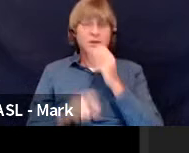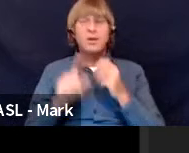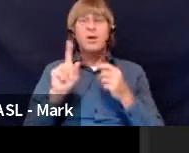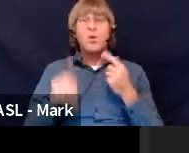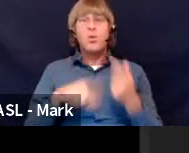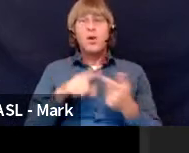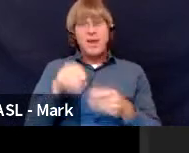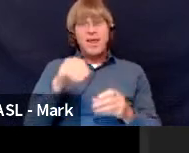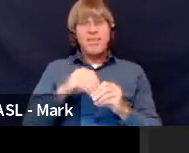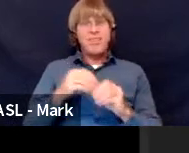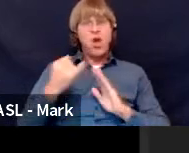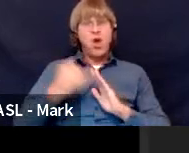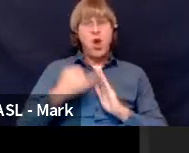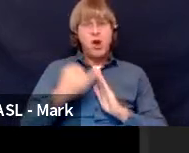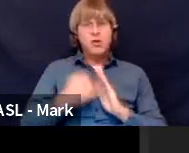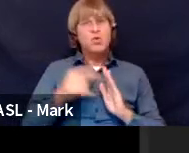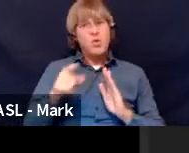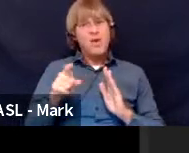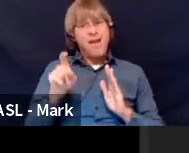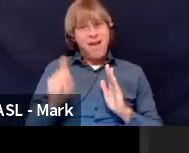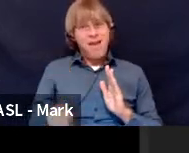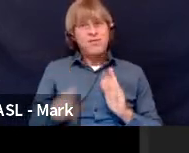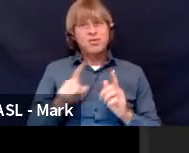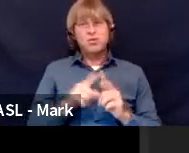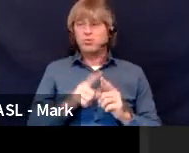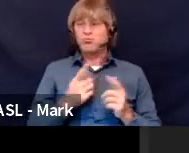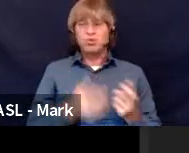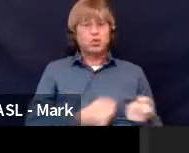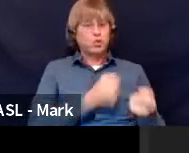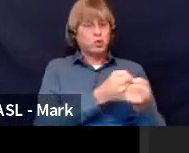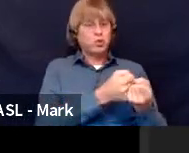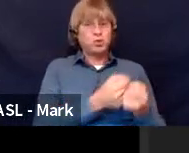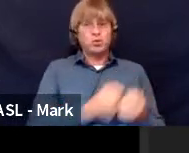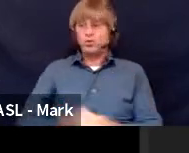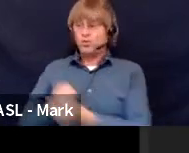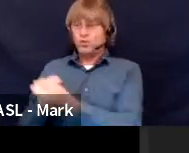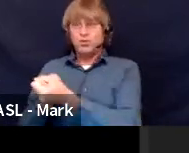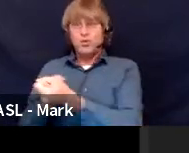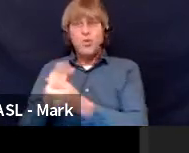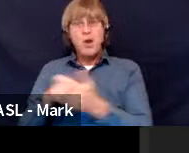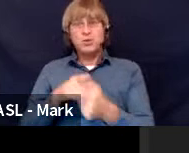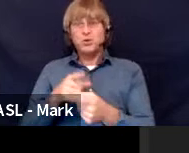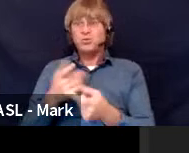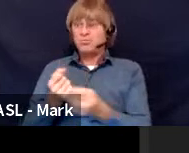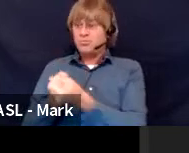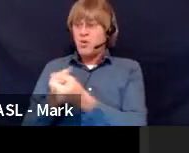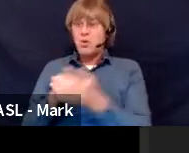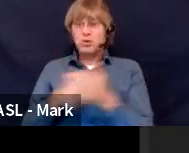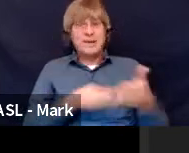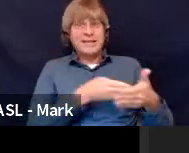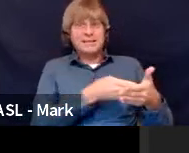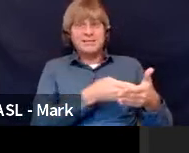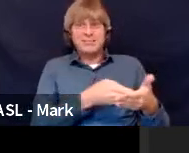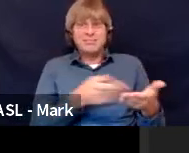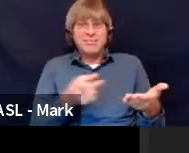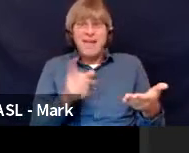When you're in this art thing, you have to pick a side. You have to talk about what you're for and what you're